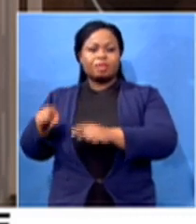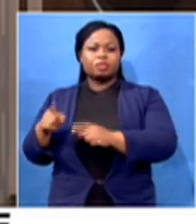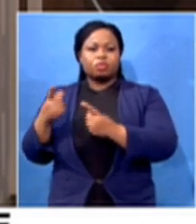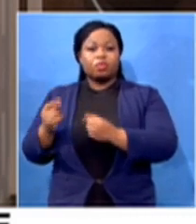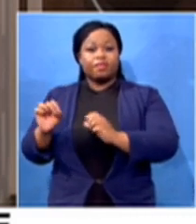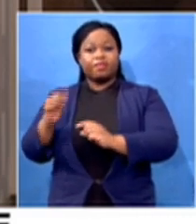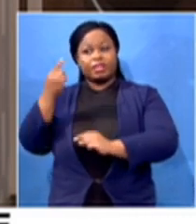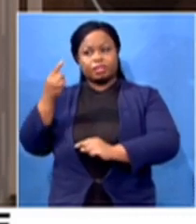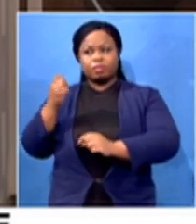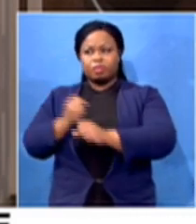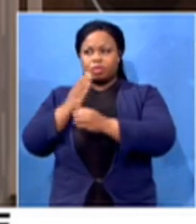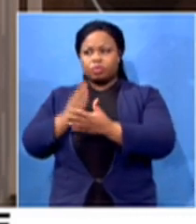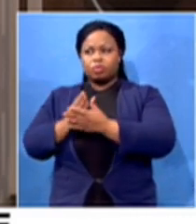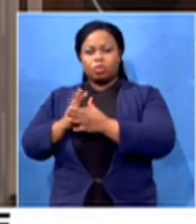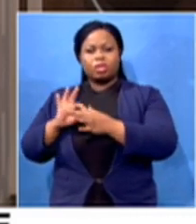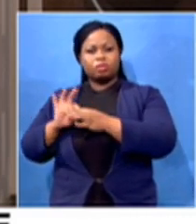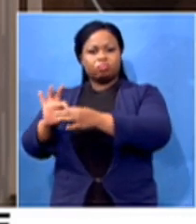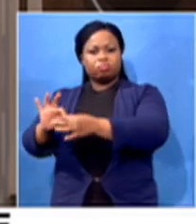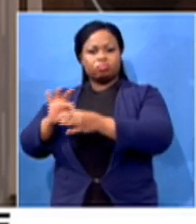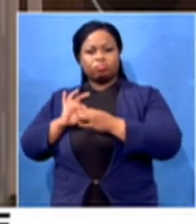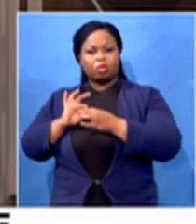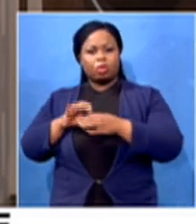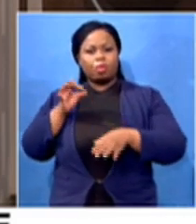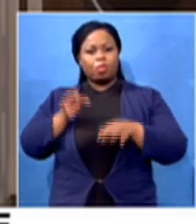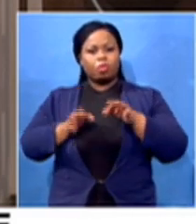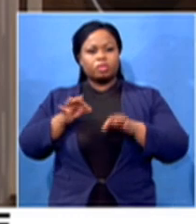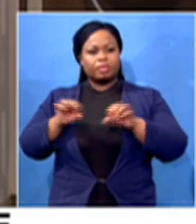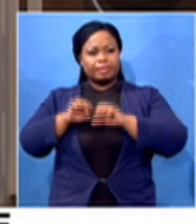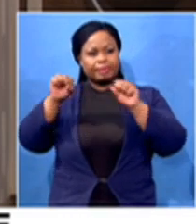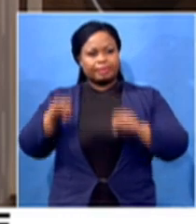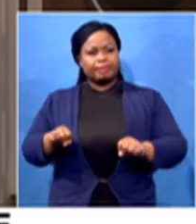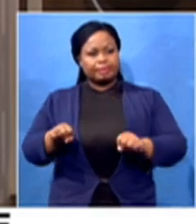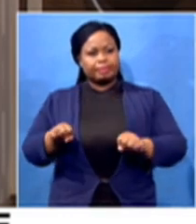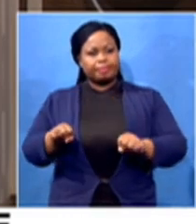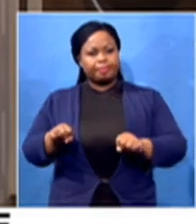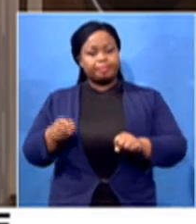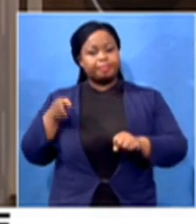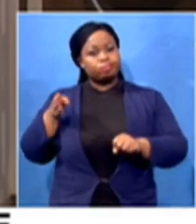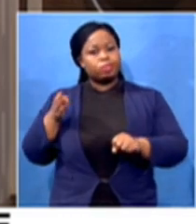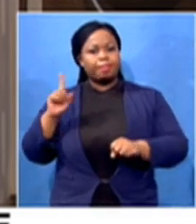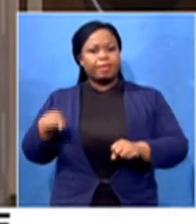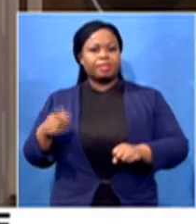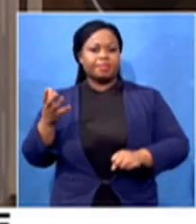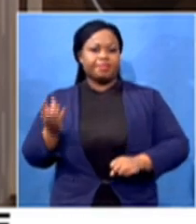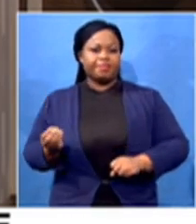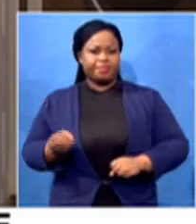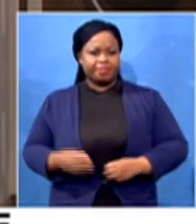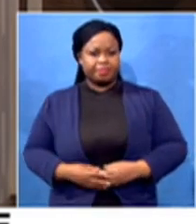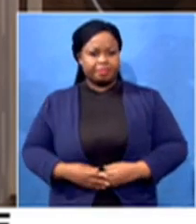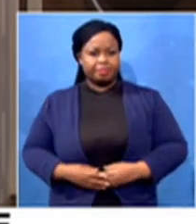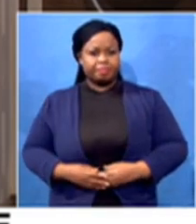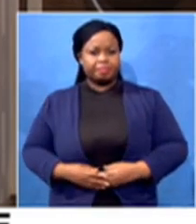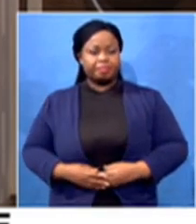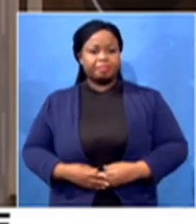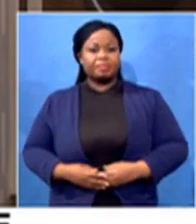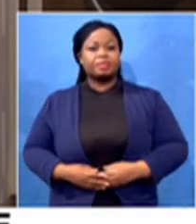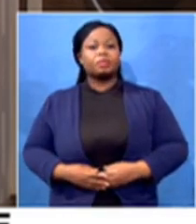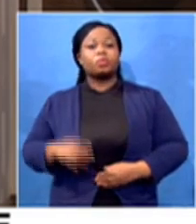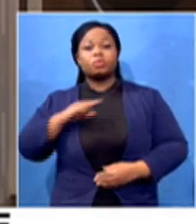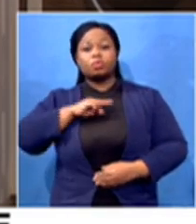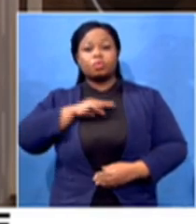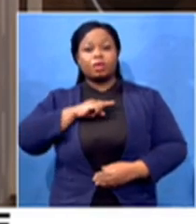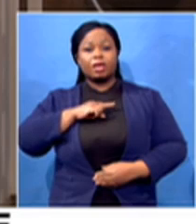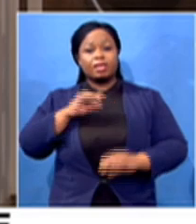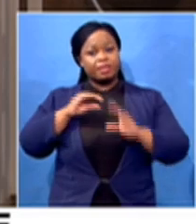a stable political system in Lesotho. That is a 7-year investment by